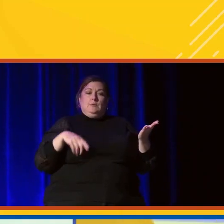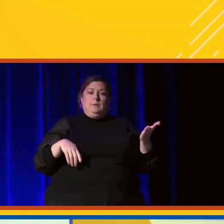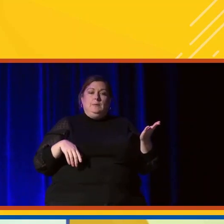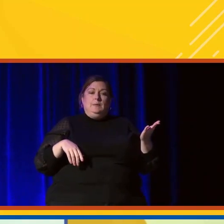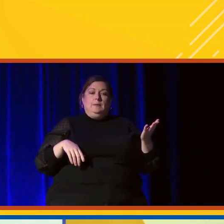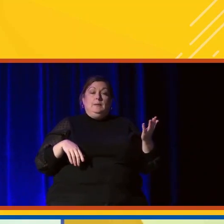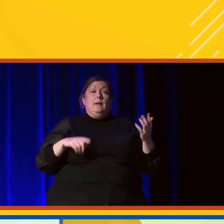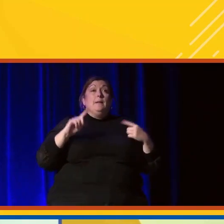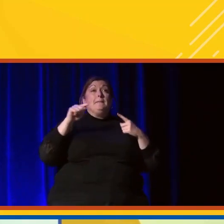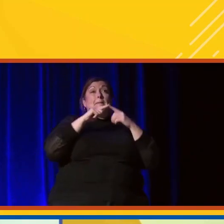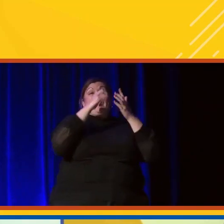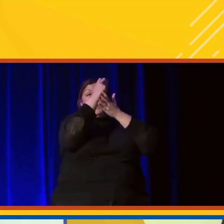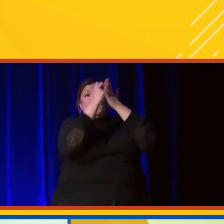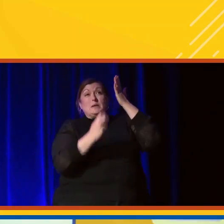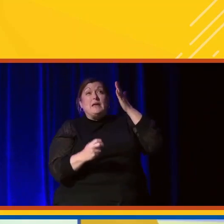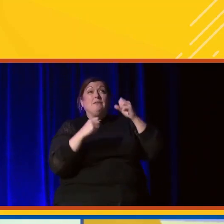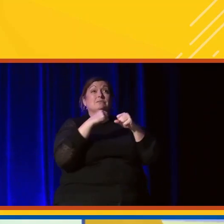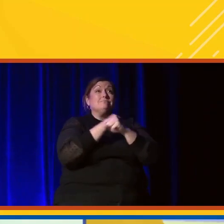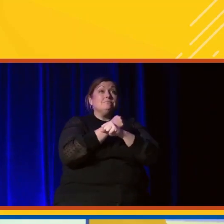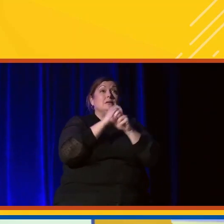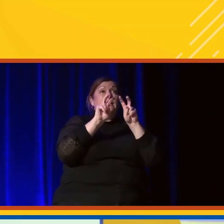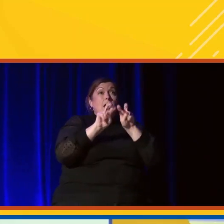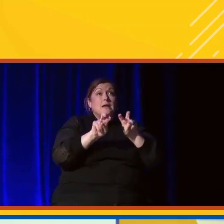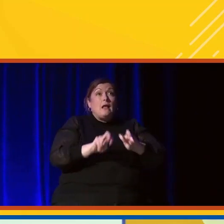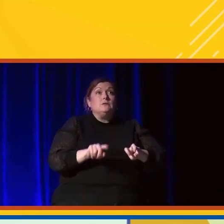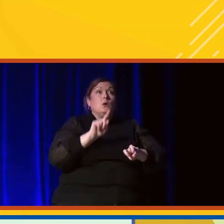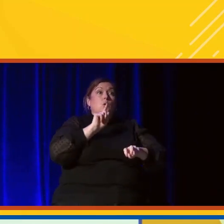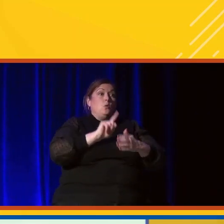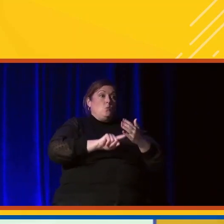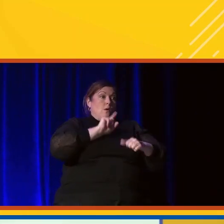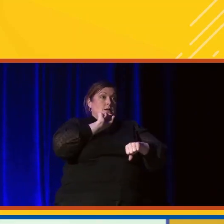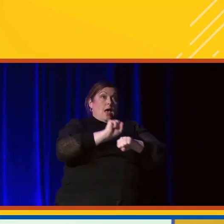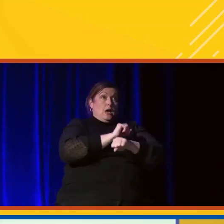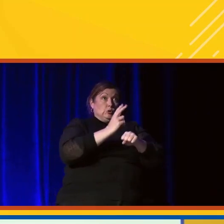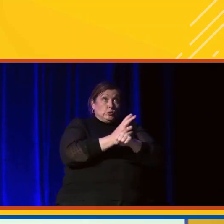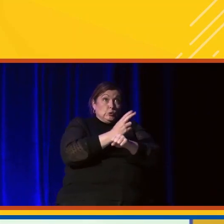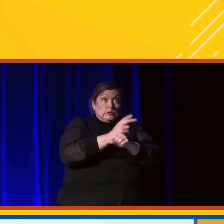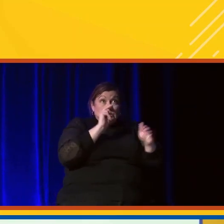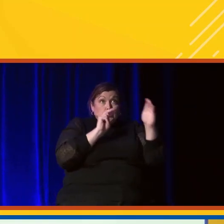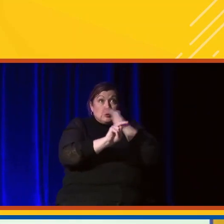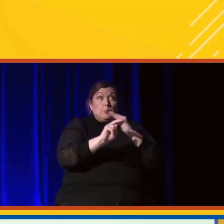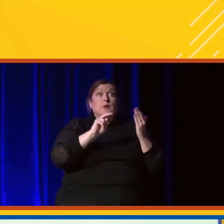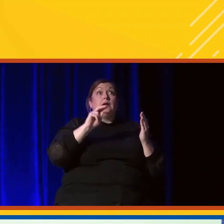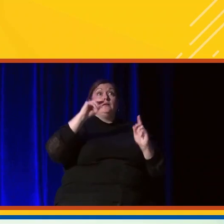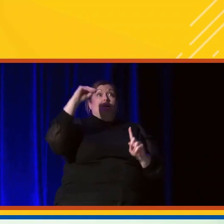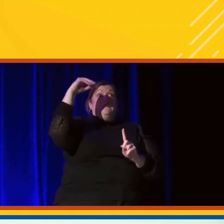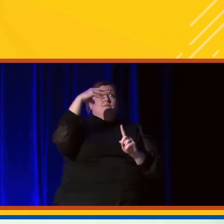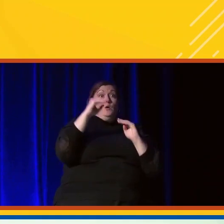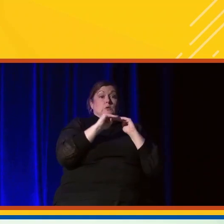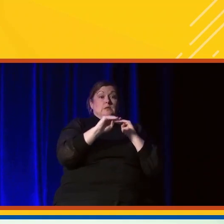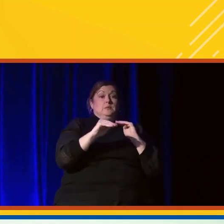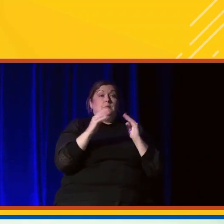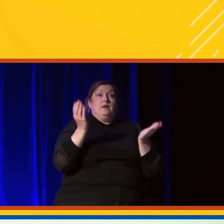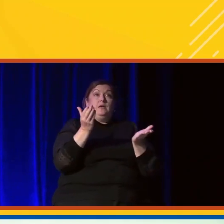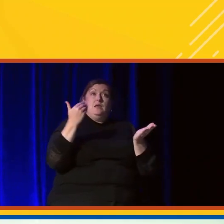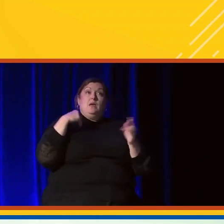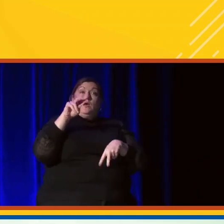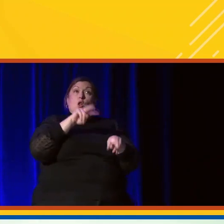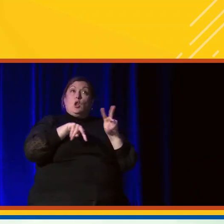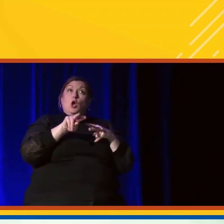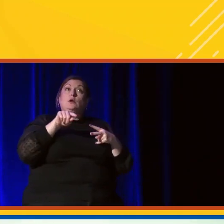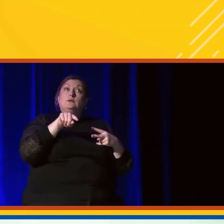When we dive into the statistical analysis of what it actually was using to predict photostability, here we have looked